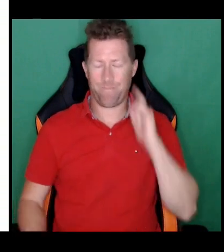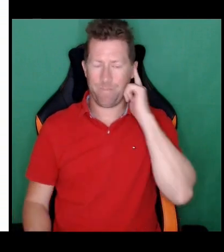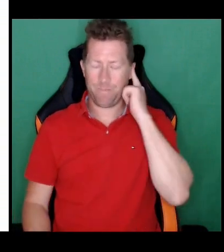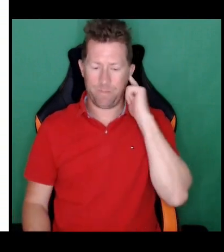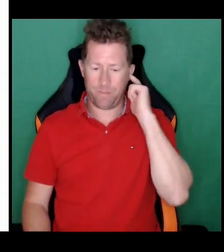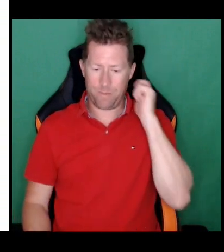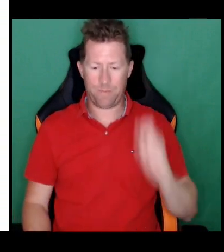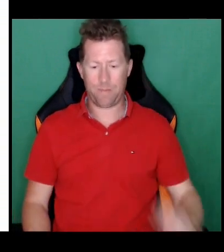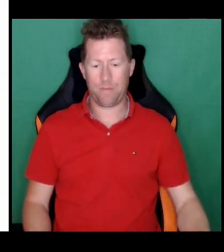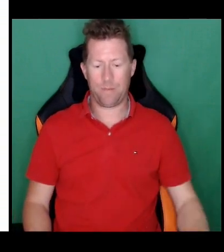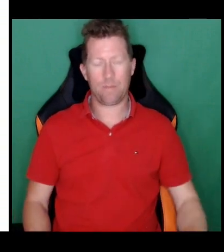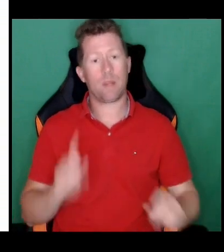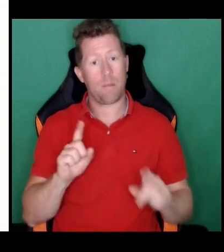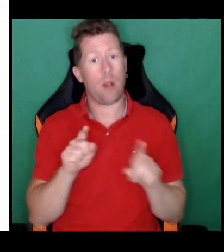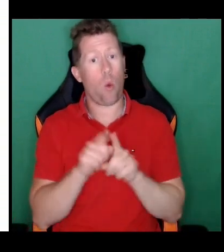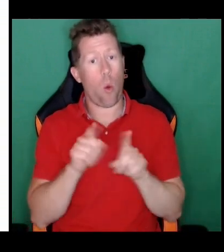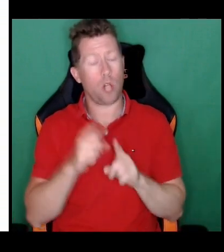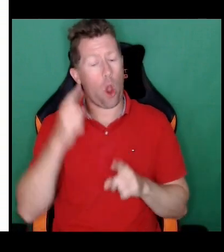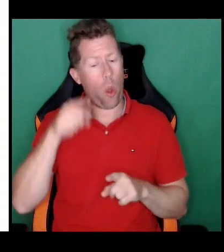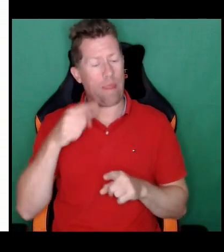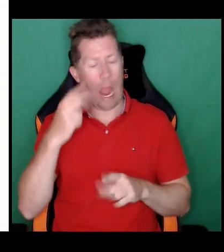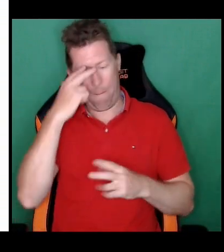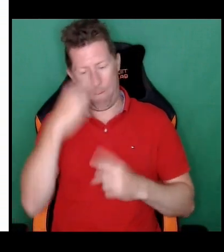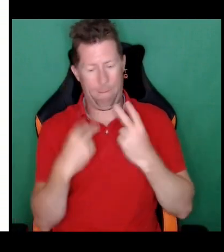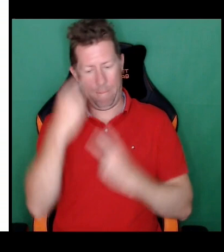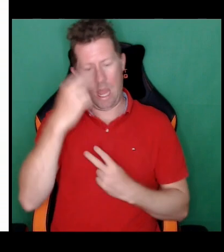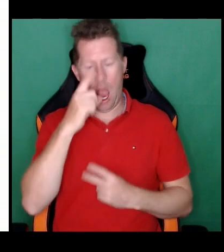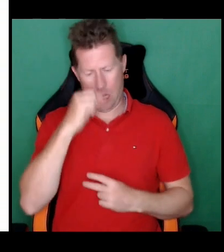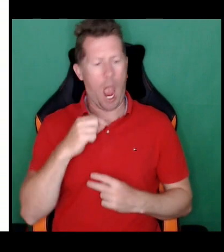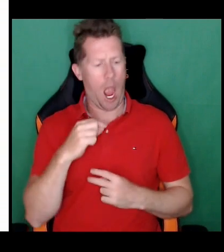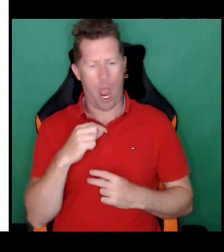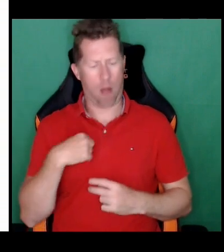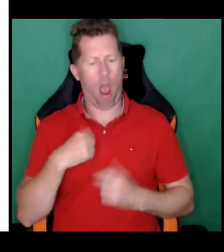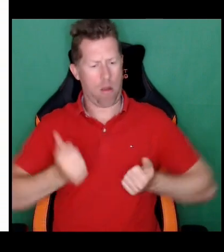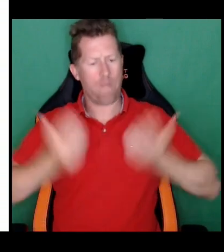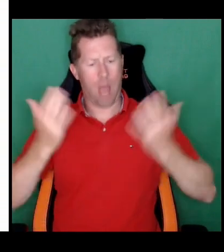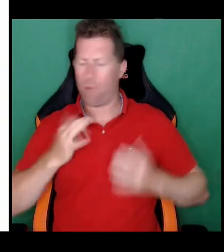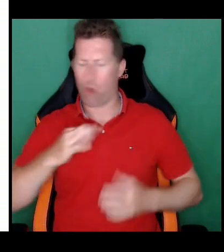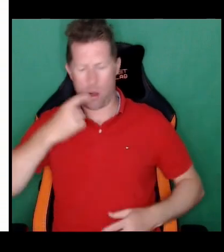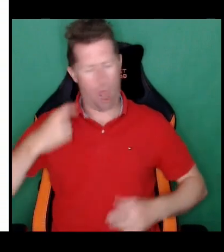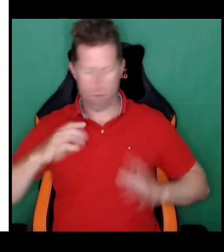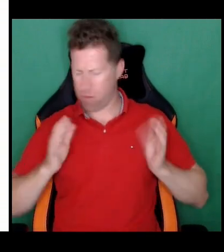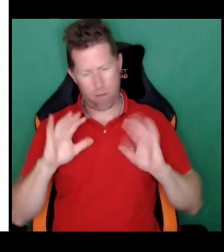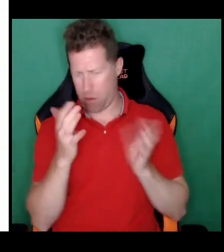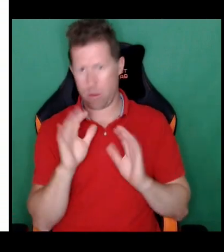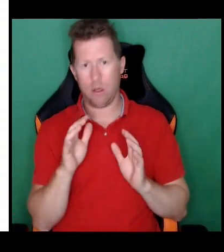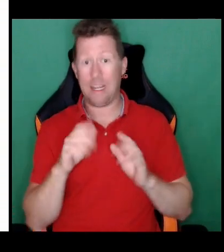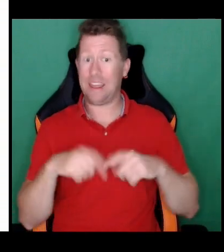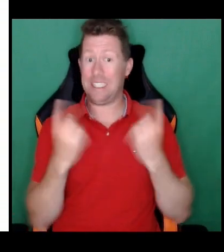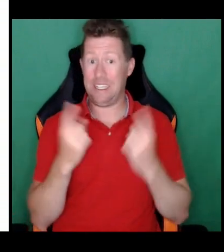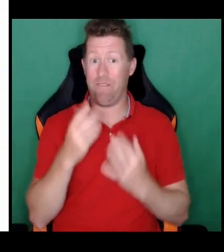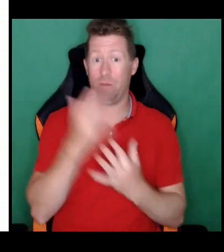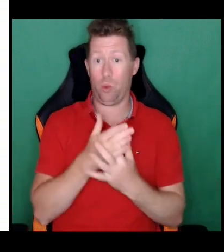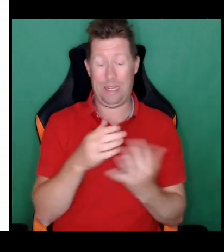But they also think that they are not addicted and that they can avoid addiction. So the differentiating factor between this segment and the